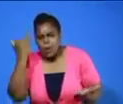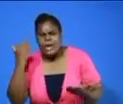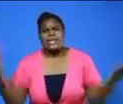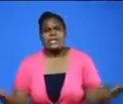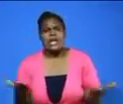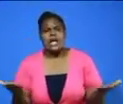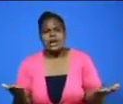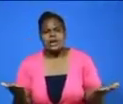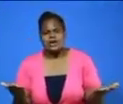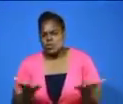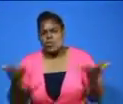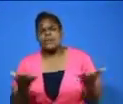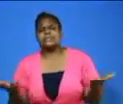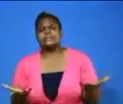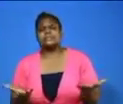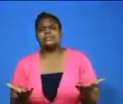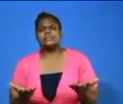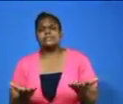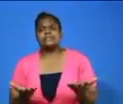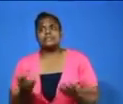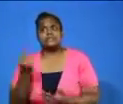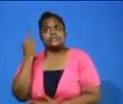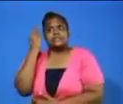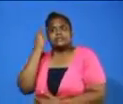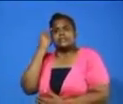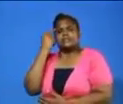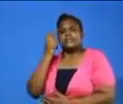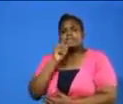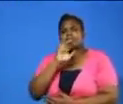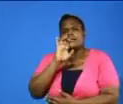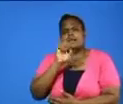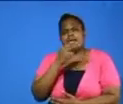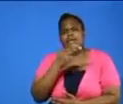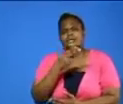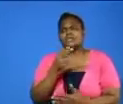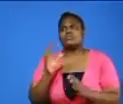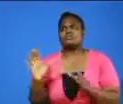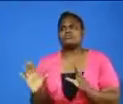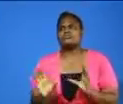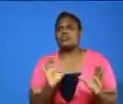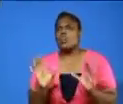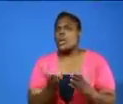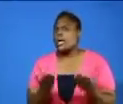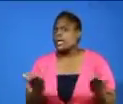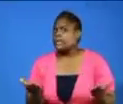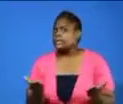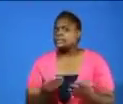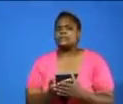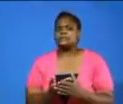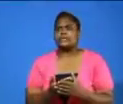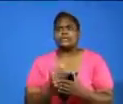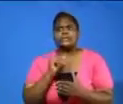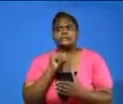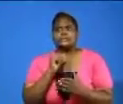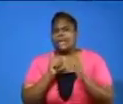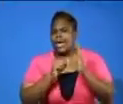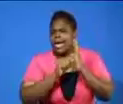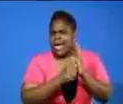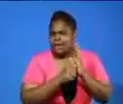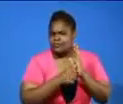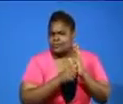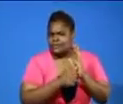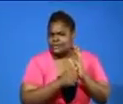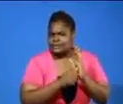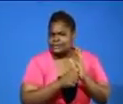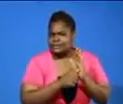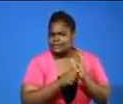I don't think Elijah was doing anything. I don't think the emphasis on the text was on